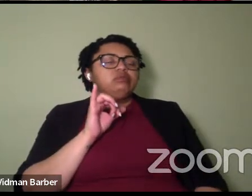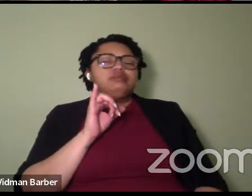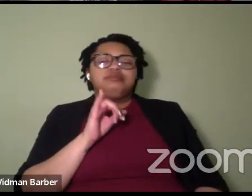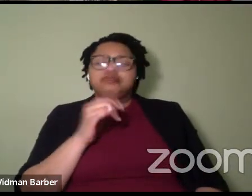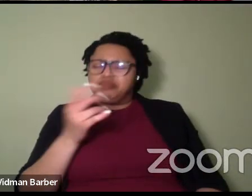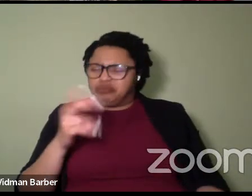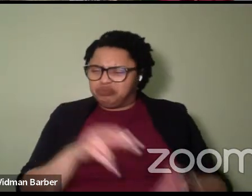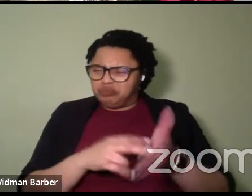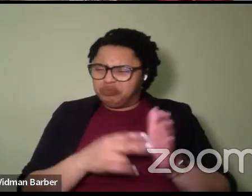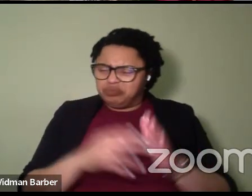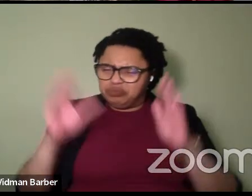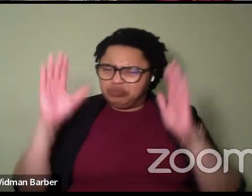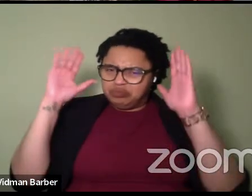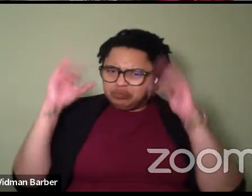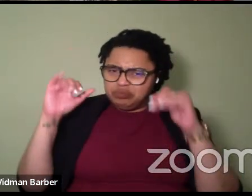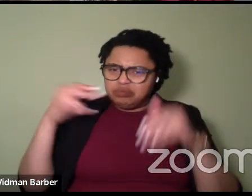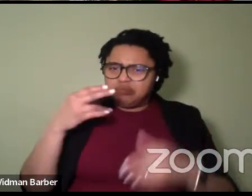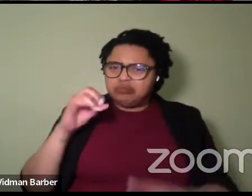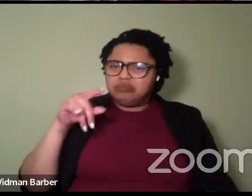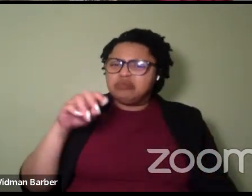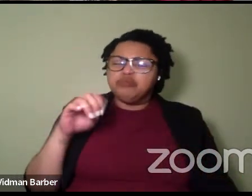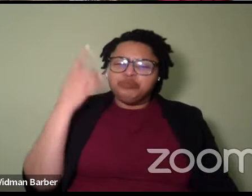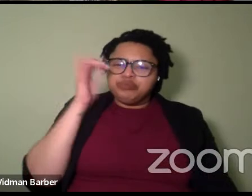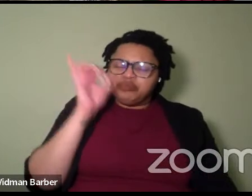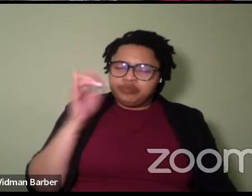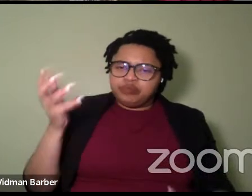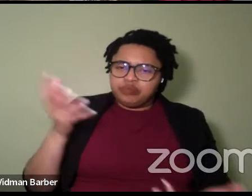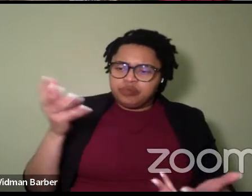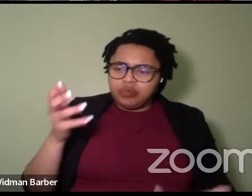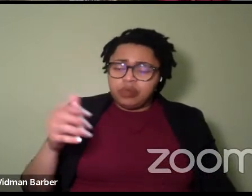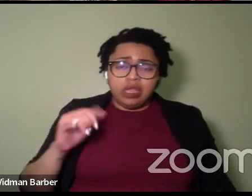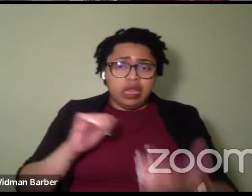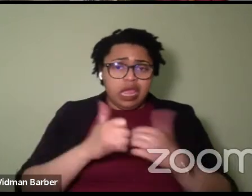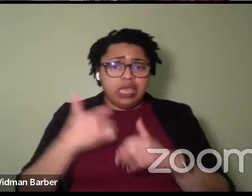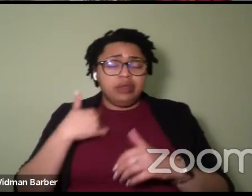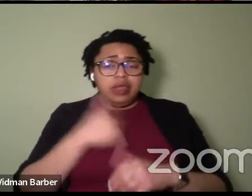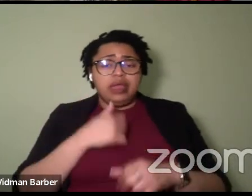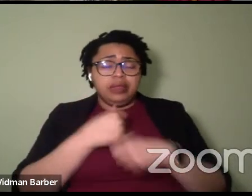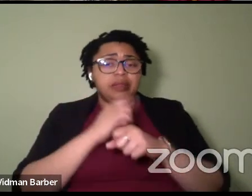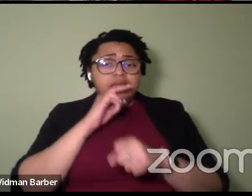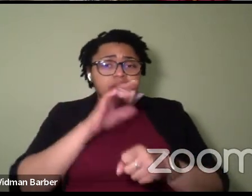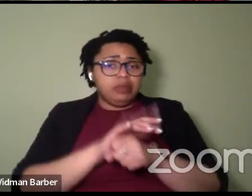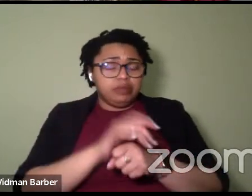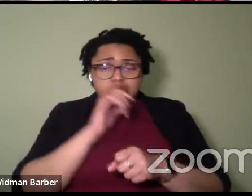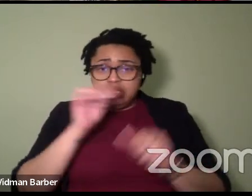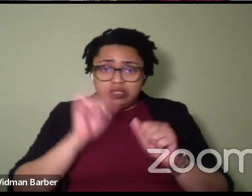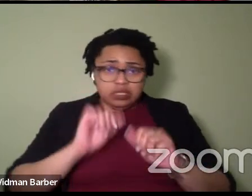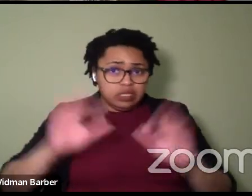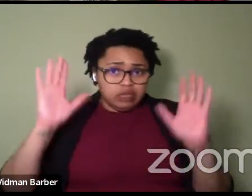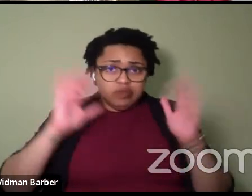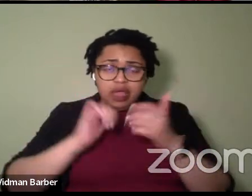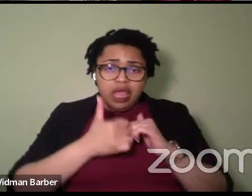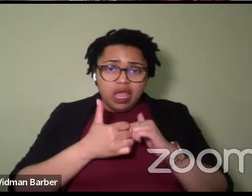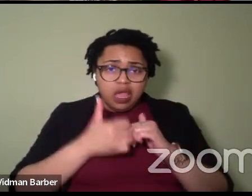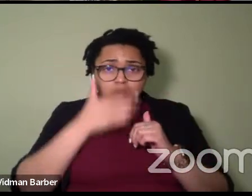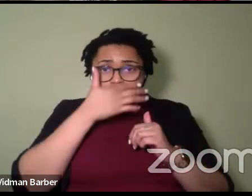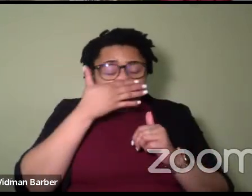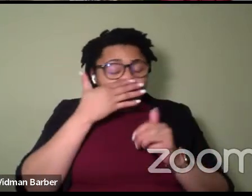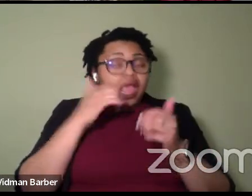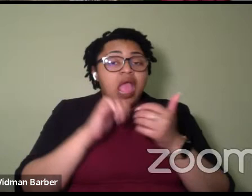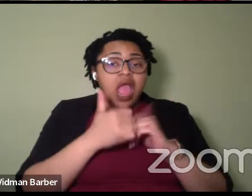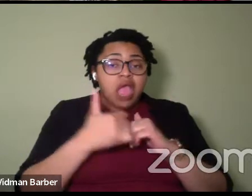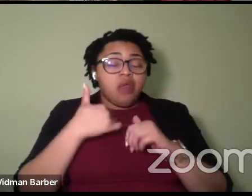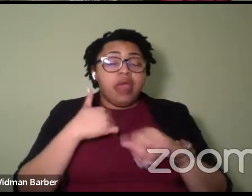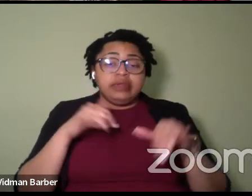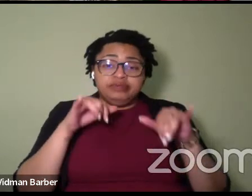and what does it look like? And how do I make a commitment to not give up? How do I get up